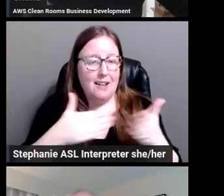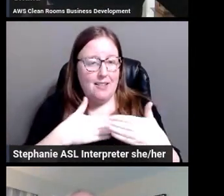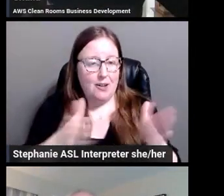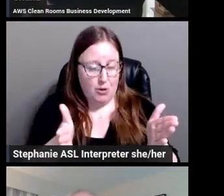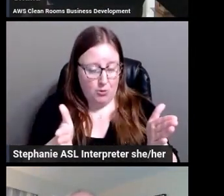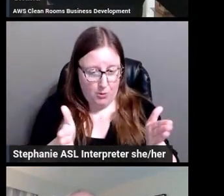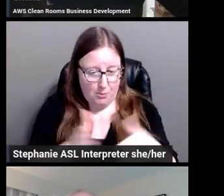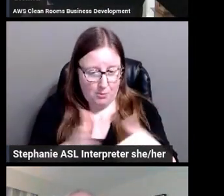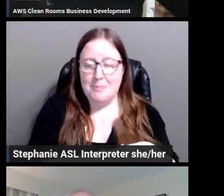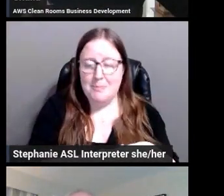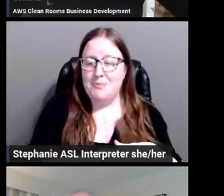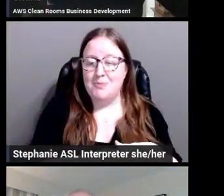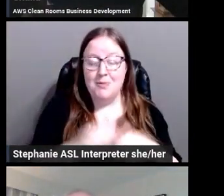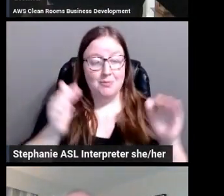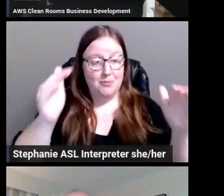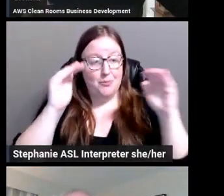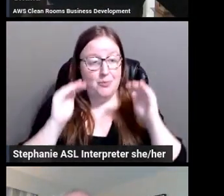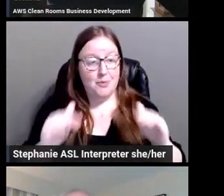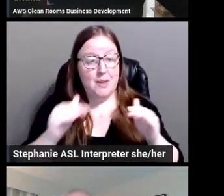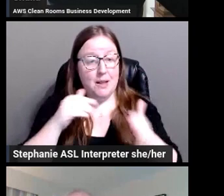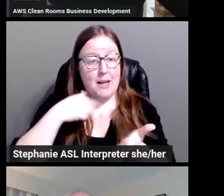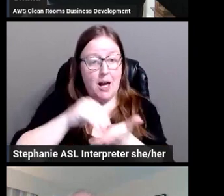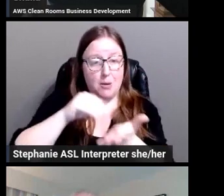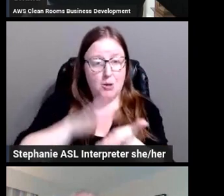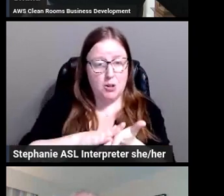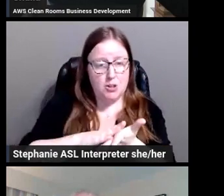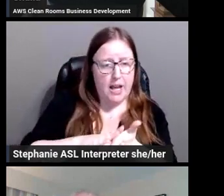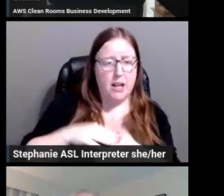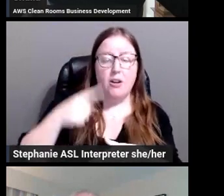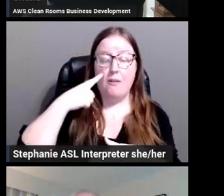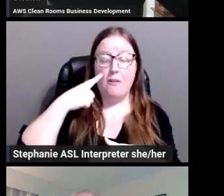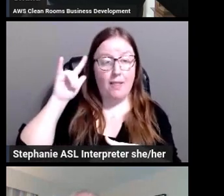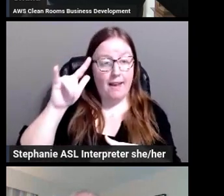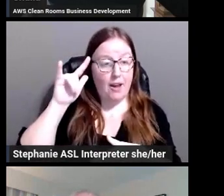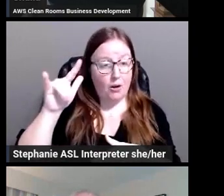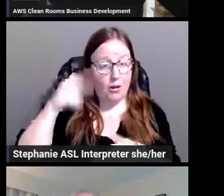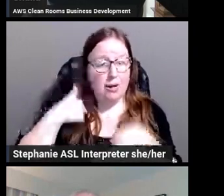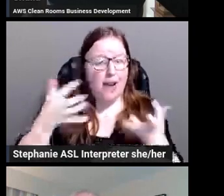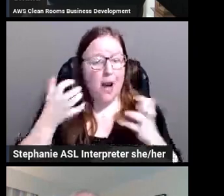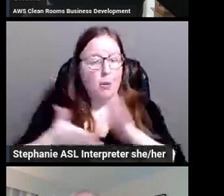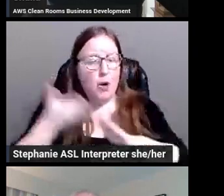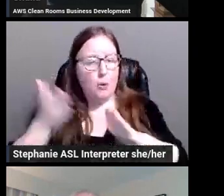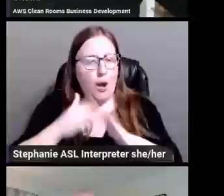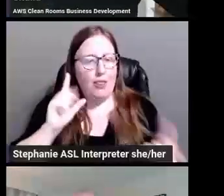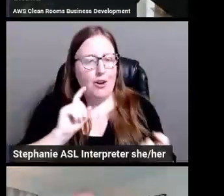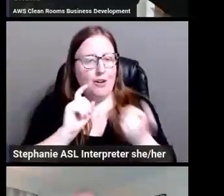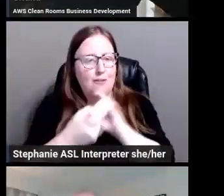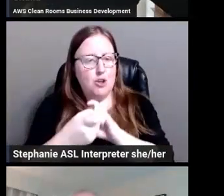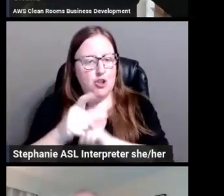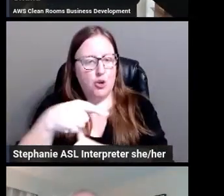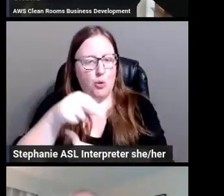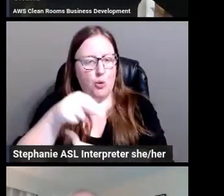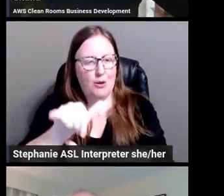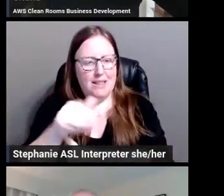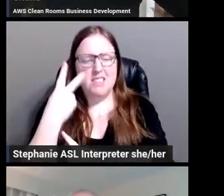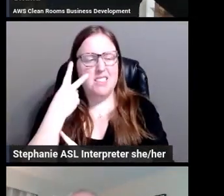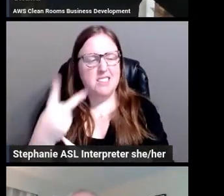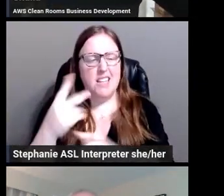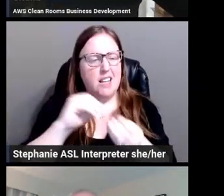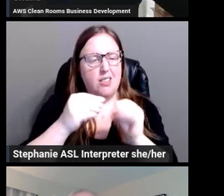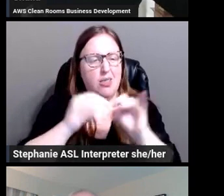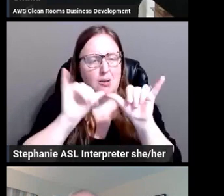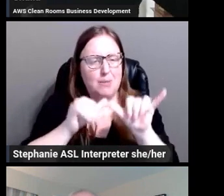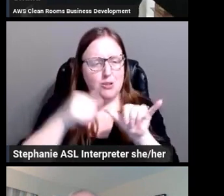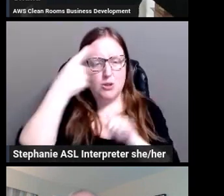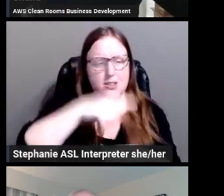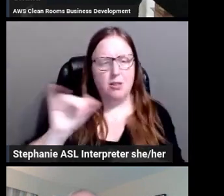yourself. Next, I specify, hey, I'm the airline. I want to run the conversion queries and see what the metrics are